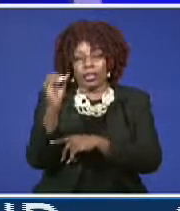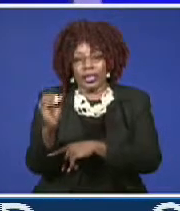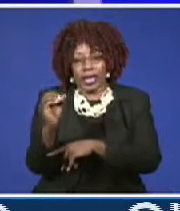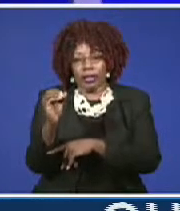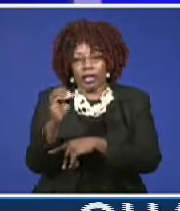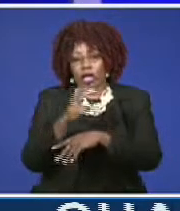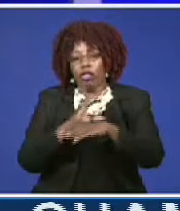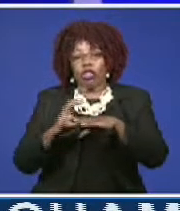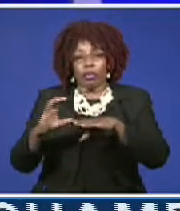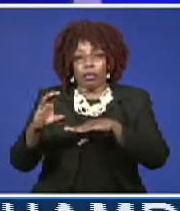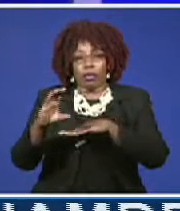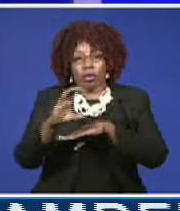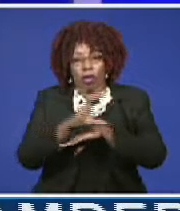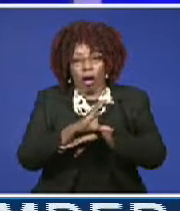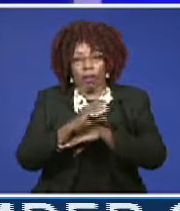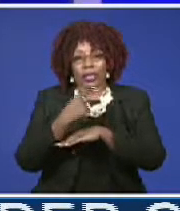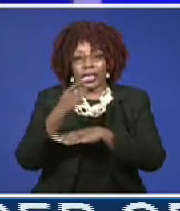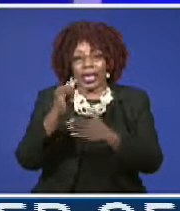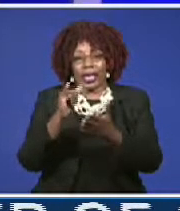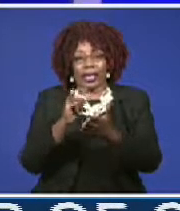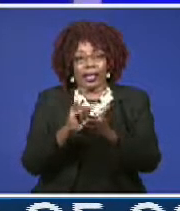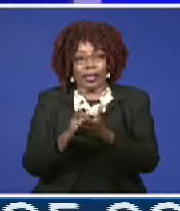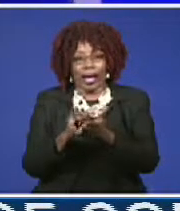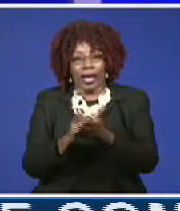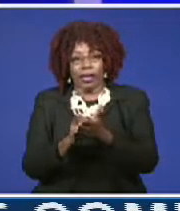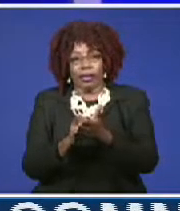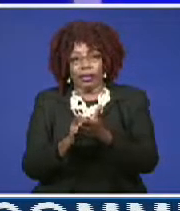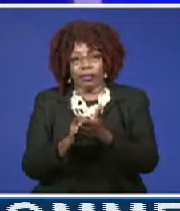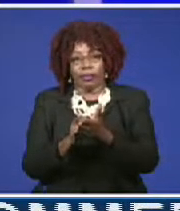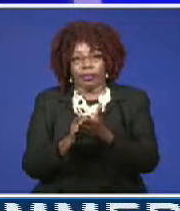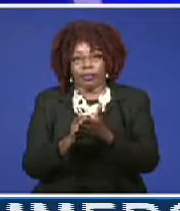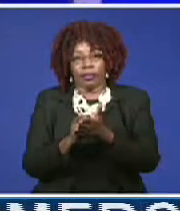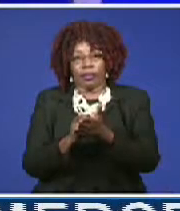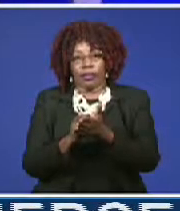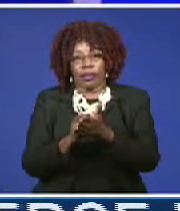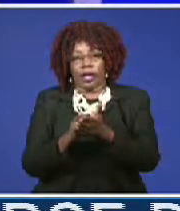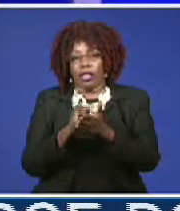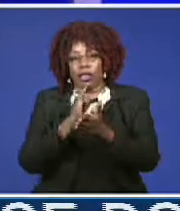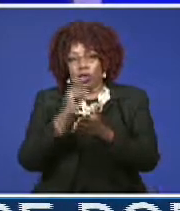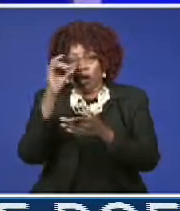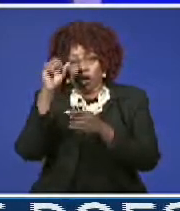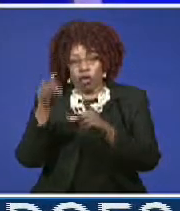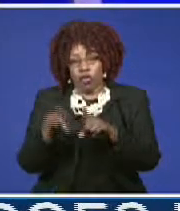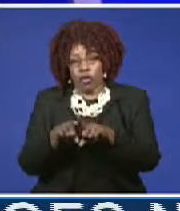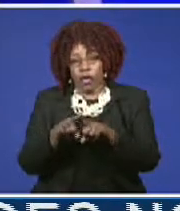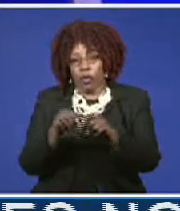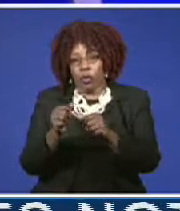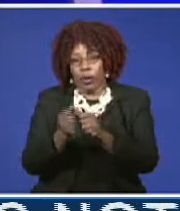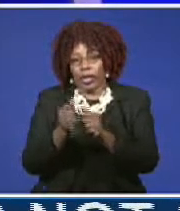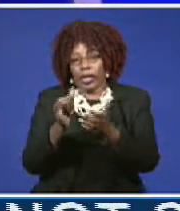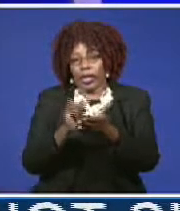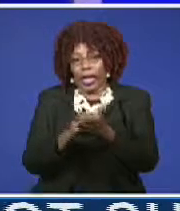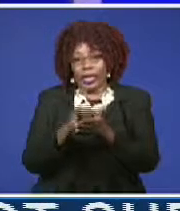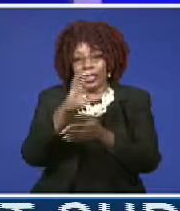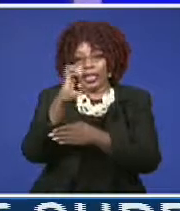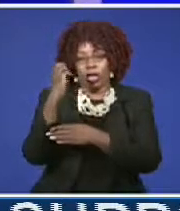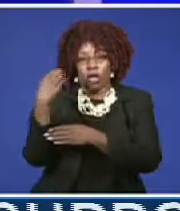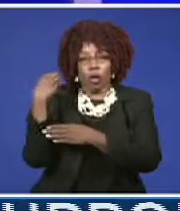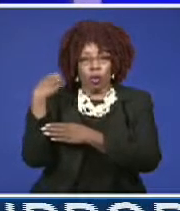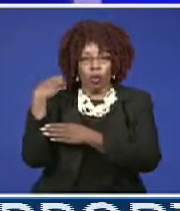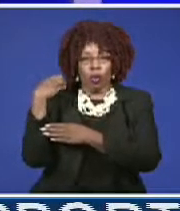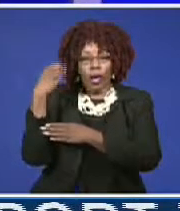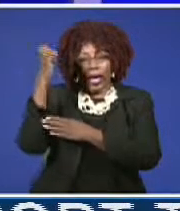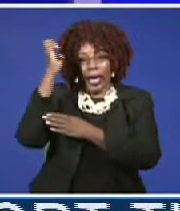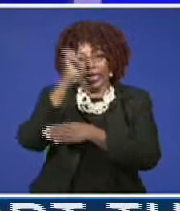of Commerce has since publicly stated its position and it's contrary to that of the government. Chamber CEO Edison Sumner says